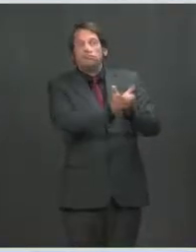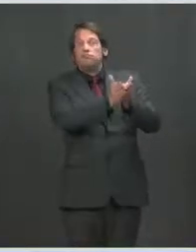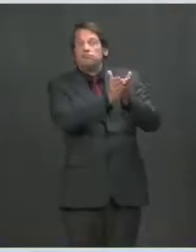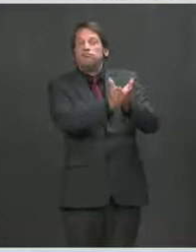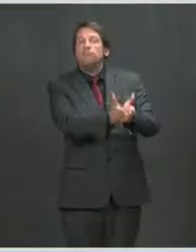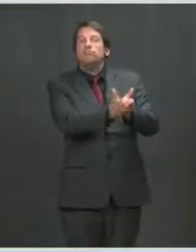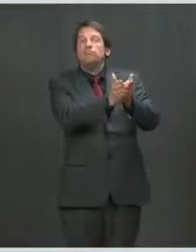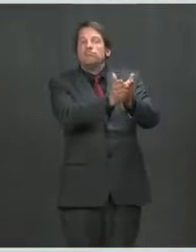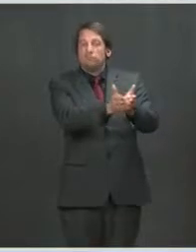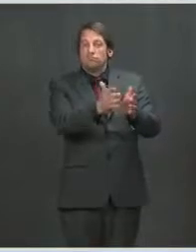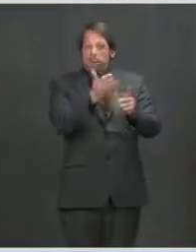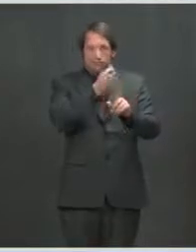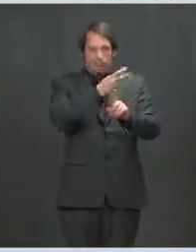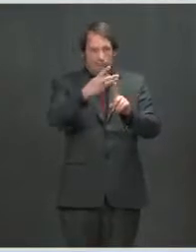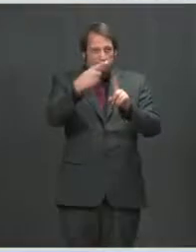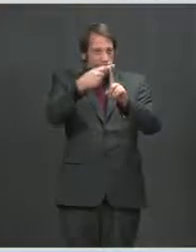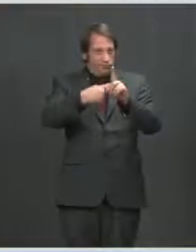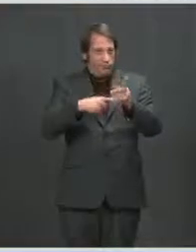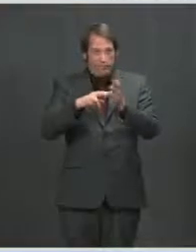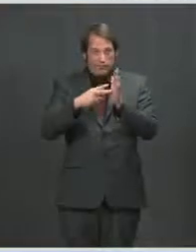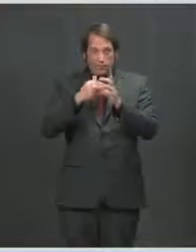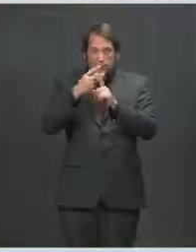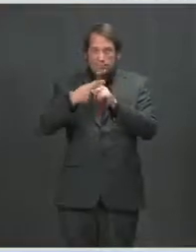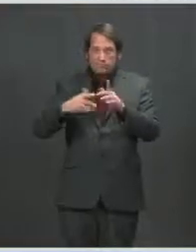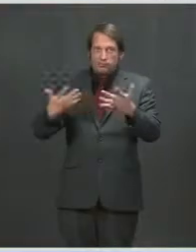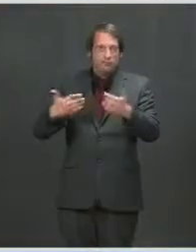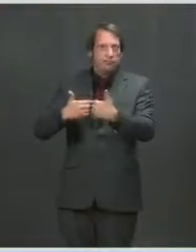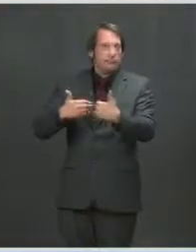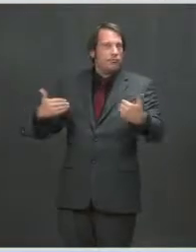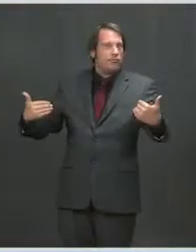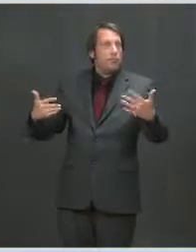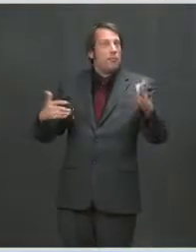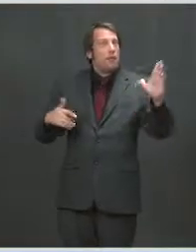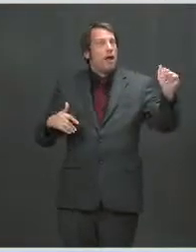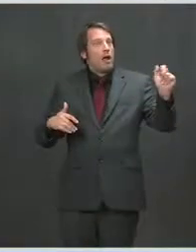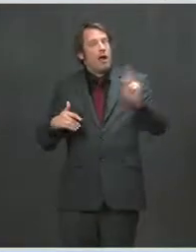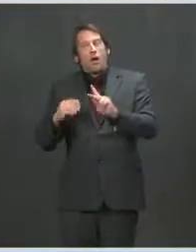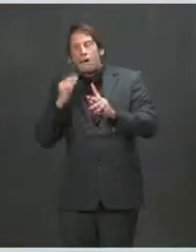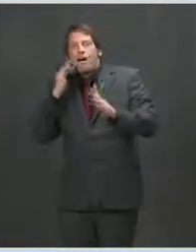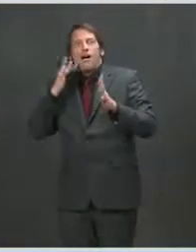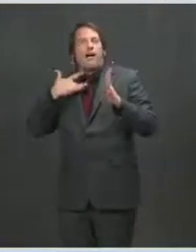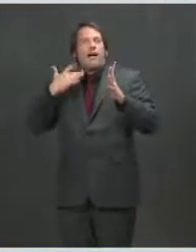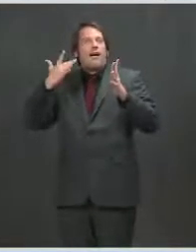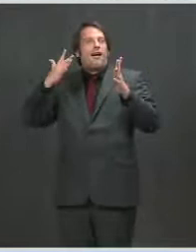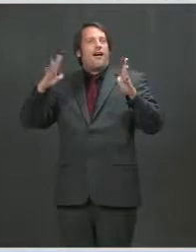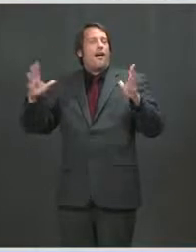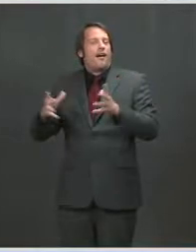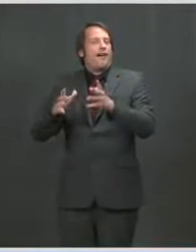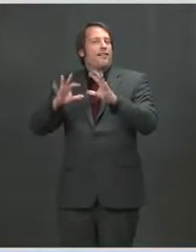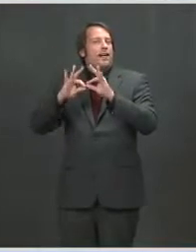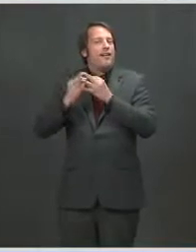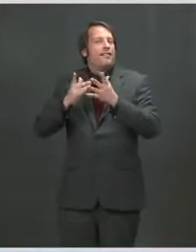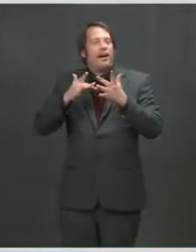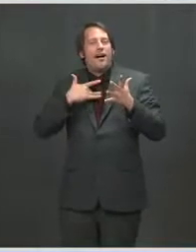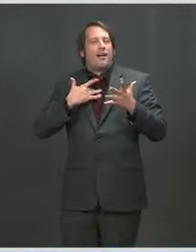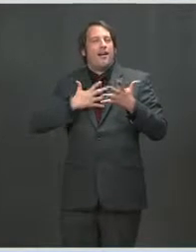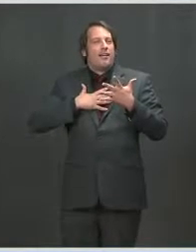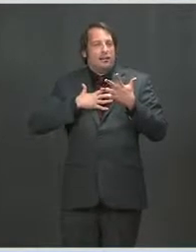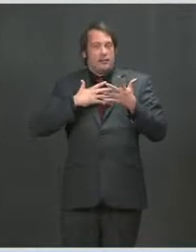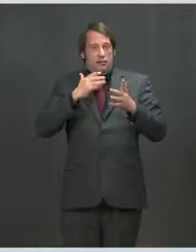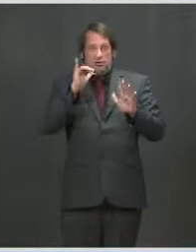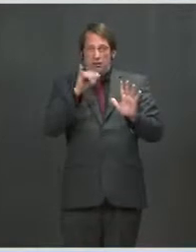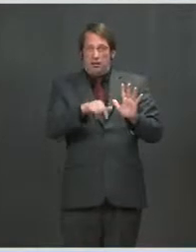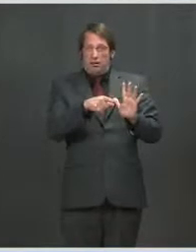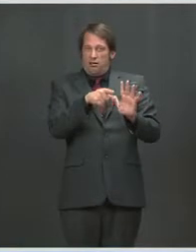more deployments, the transition to life after the military. In that moment, the Giffords seemed